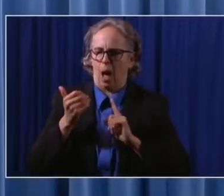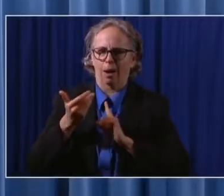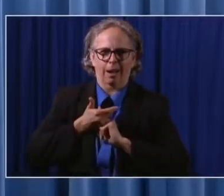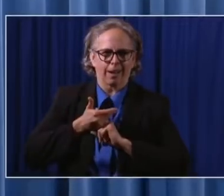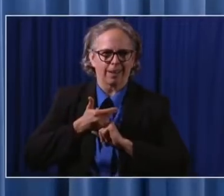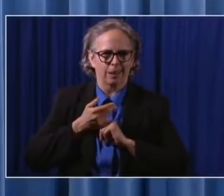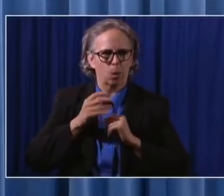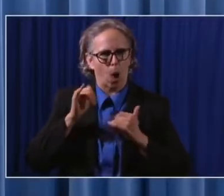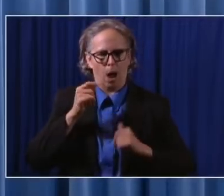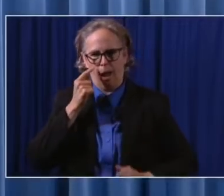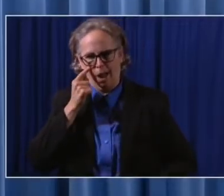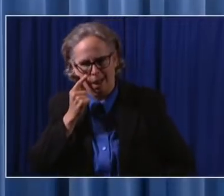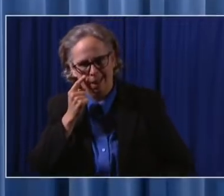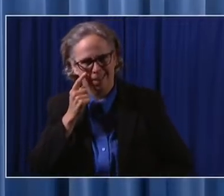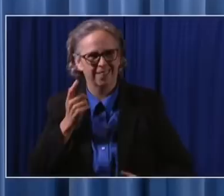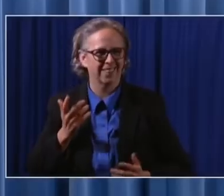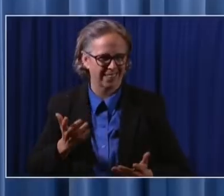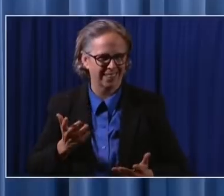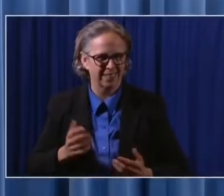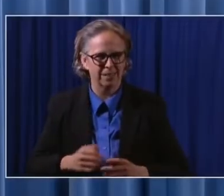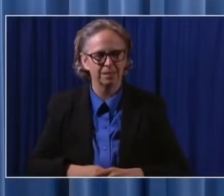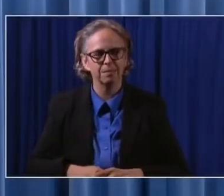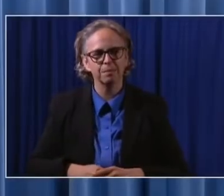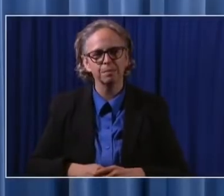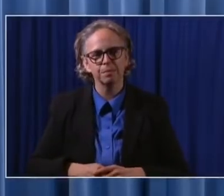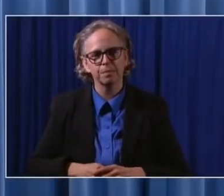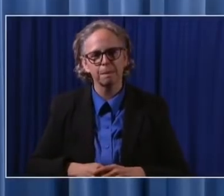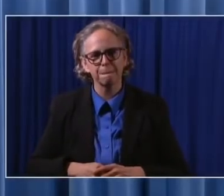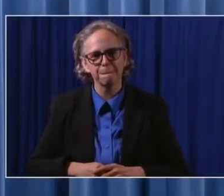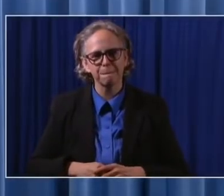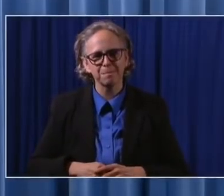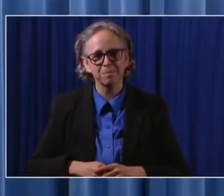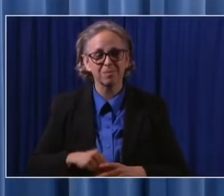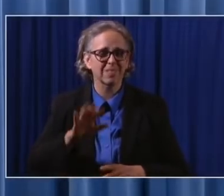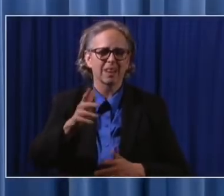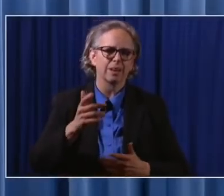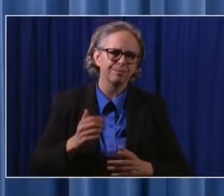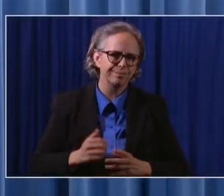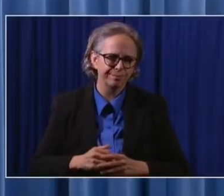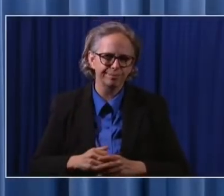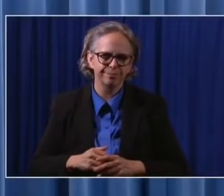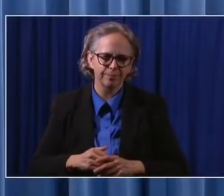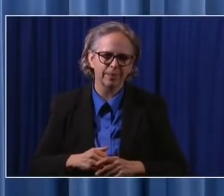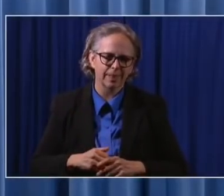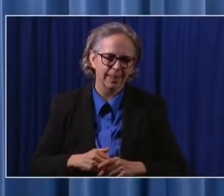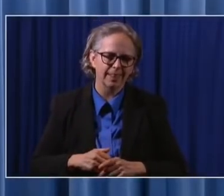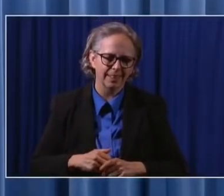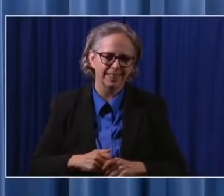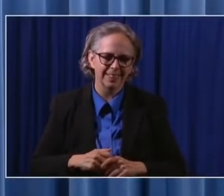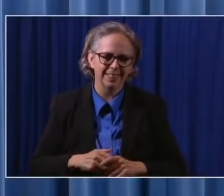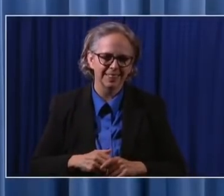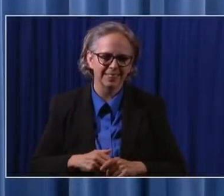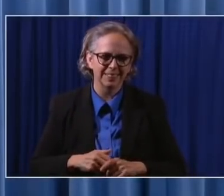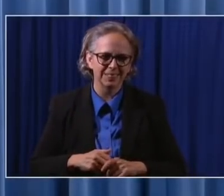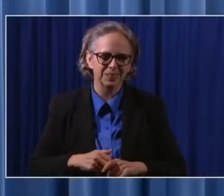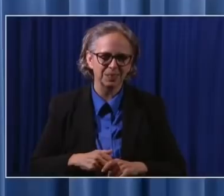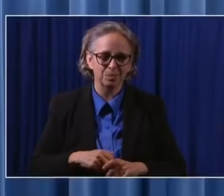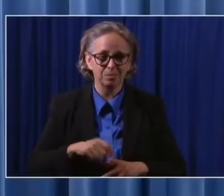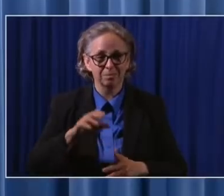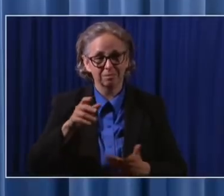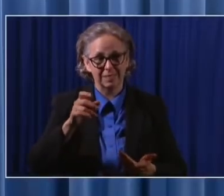what these do is they give you a real indication of if you've got a problem, if you have a